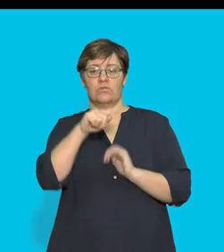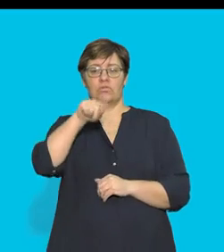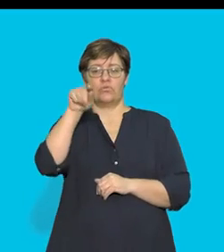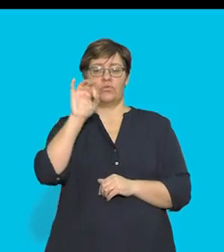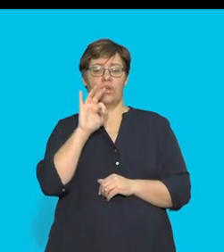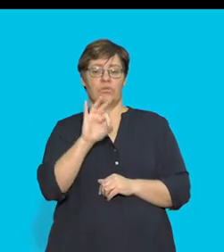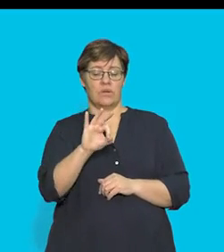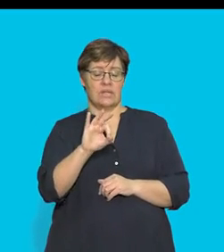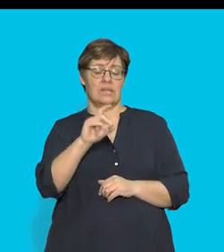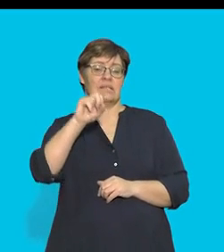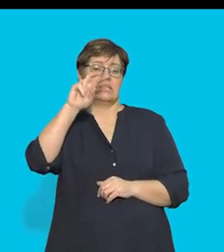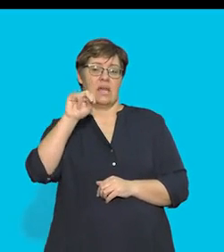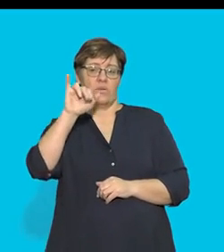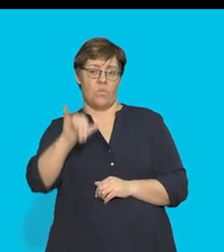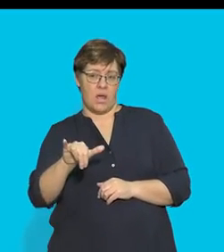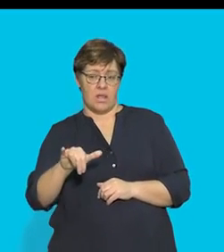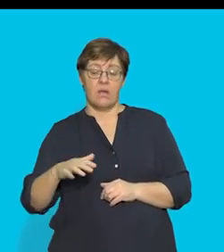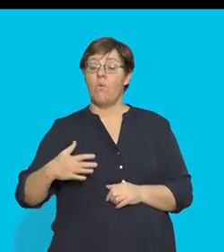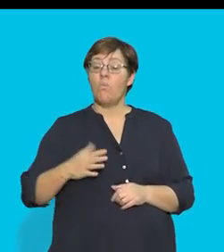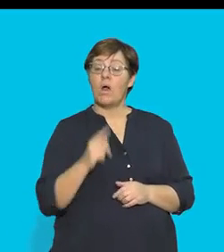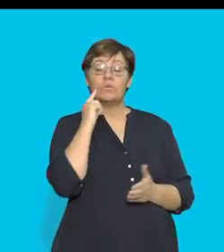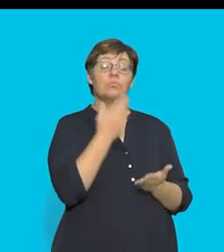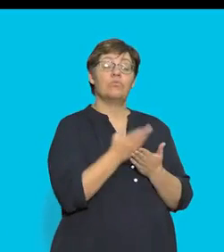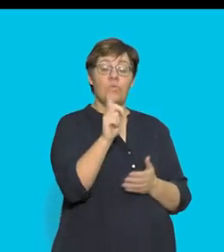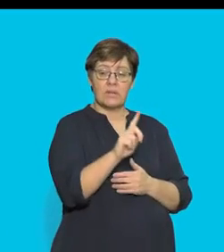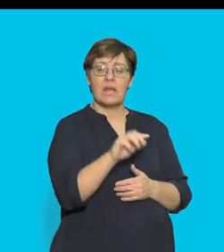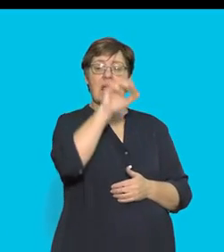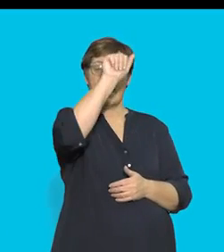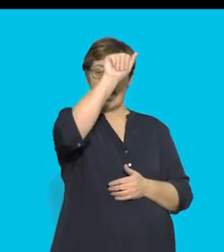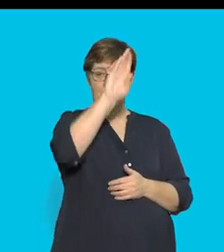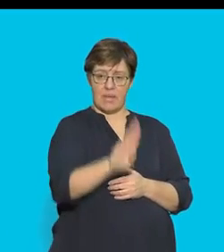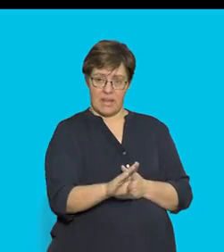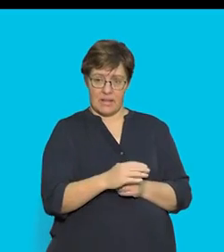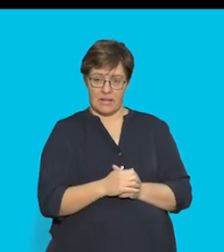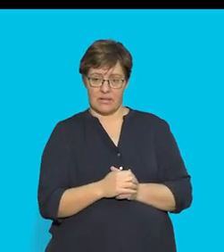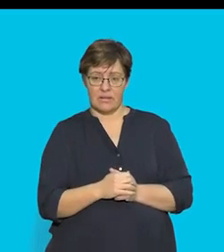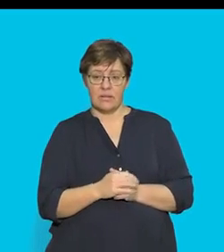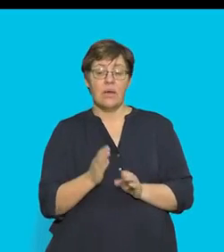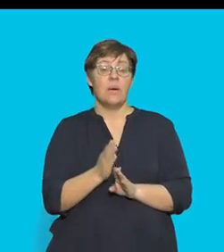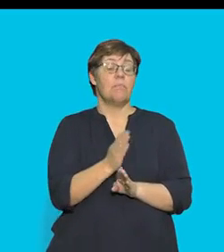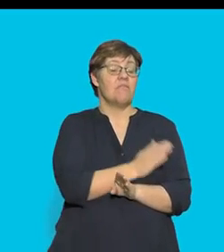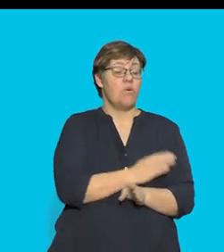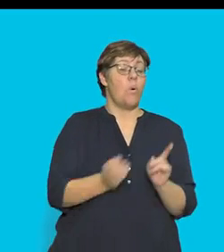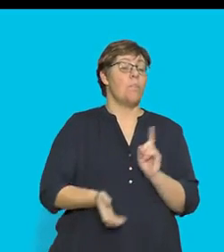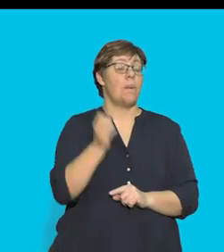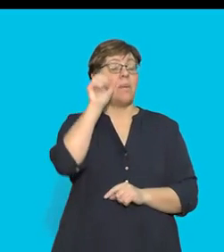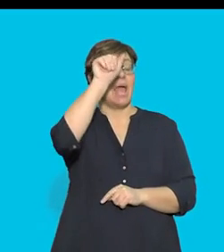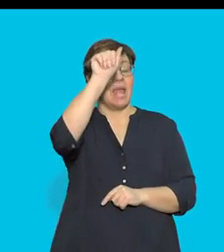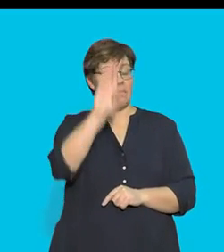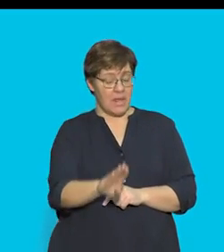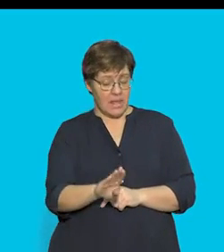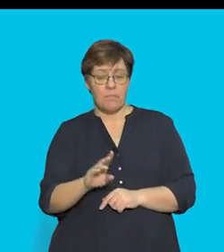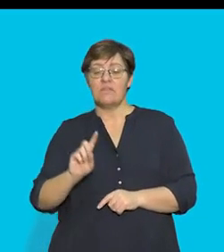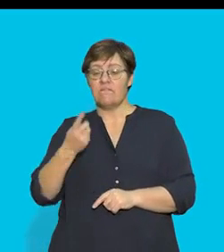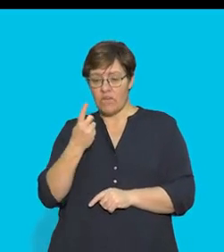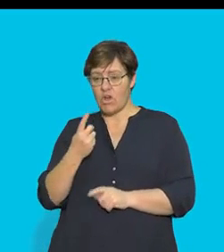trying to prove? We were trying to find AB. But remember, before we find AB, we needed to find this side. And that's